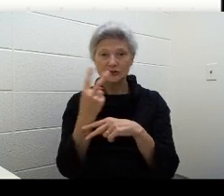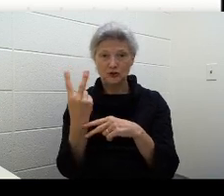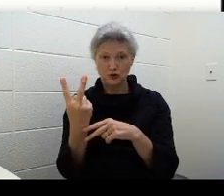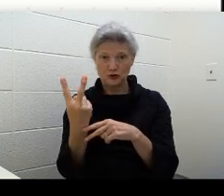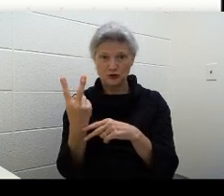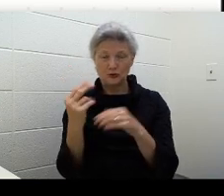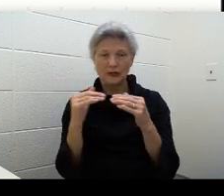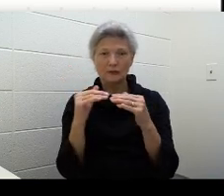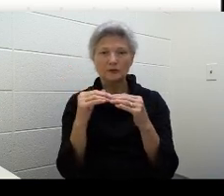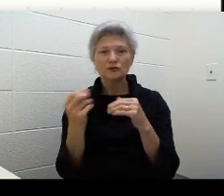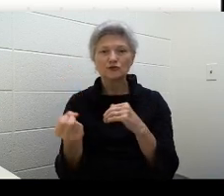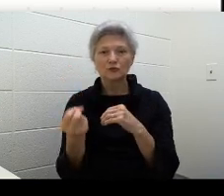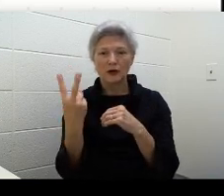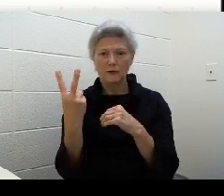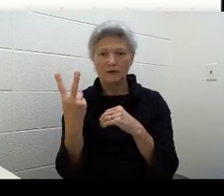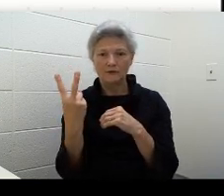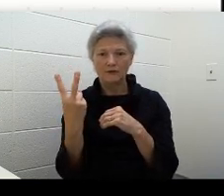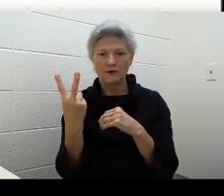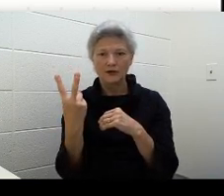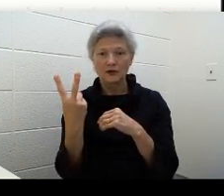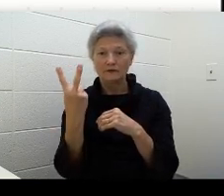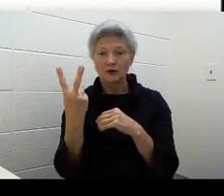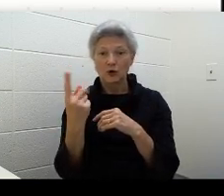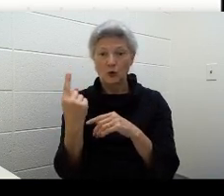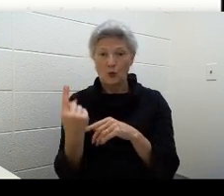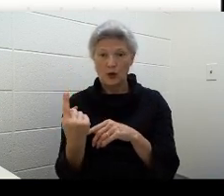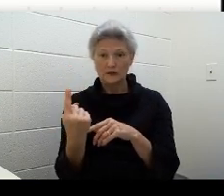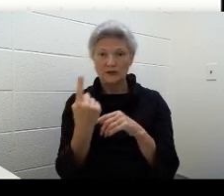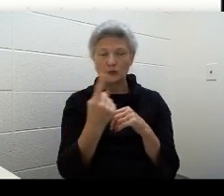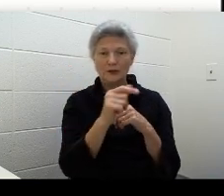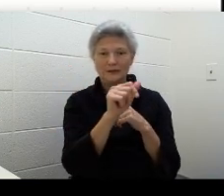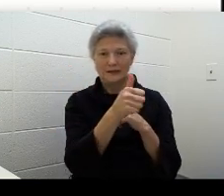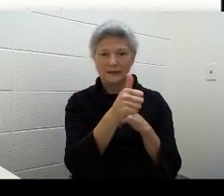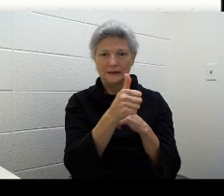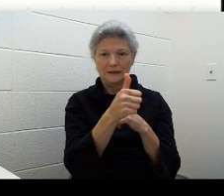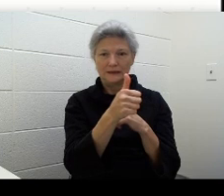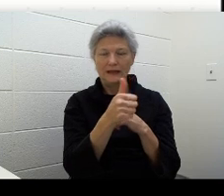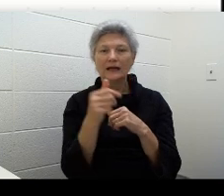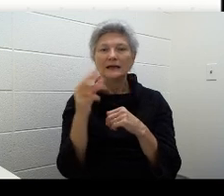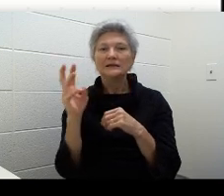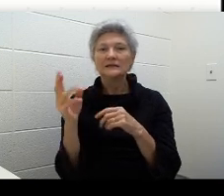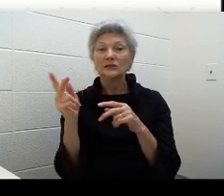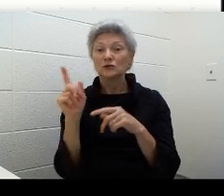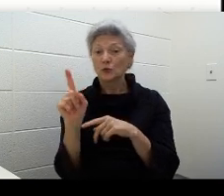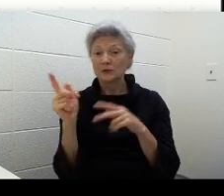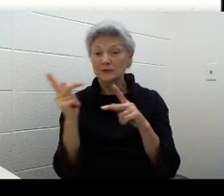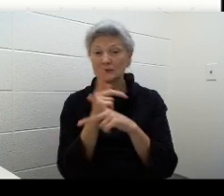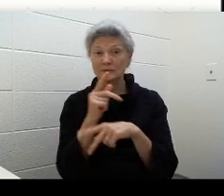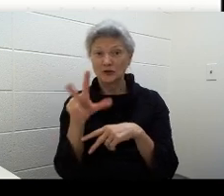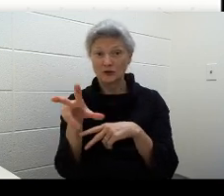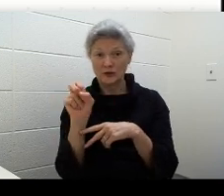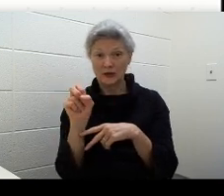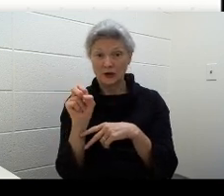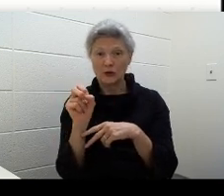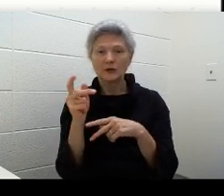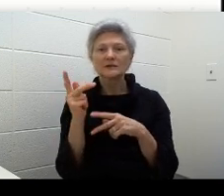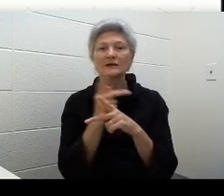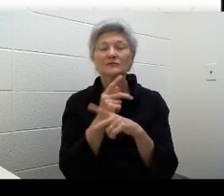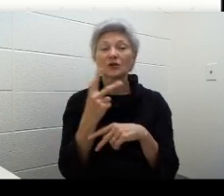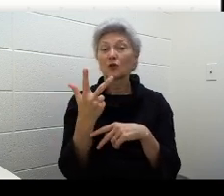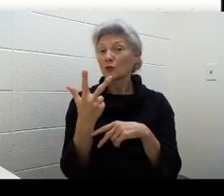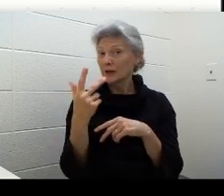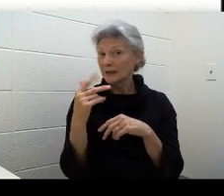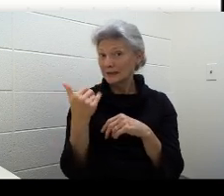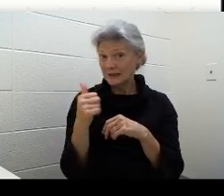equals 12, which means I have 2 ones and 1 10. 6 ones times 30, or times 3